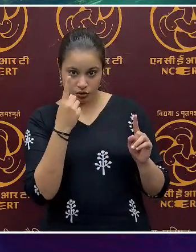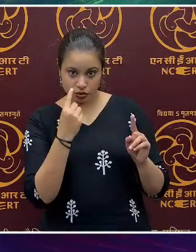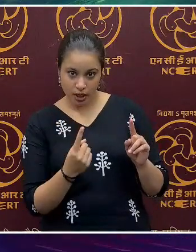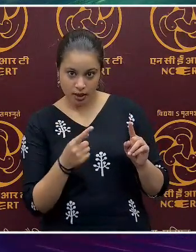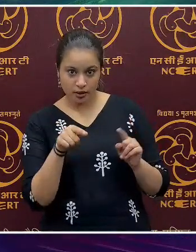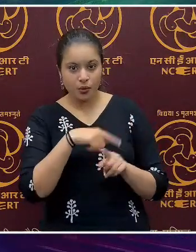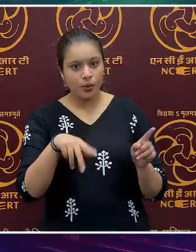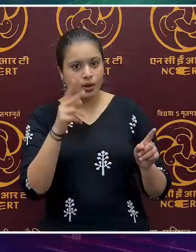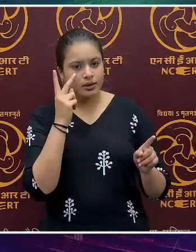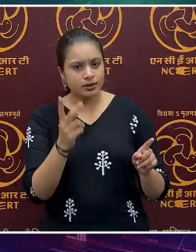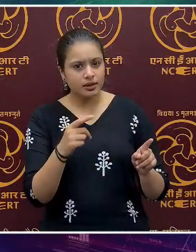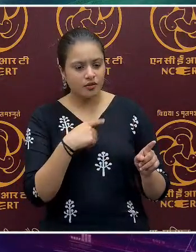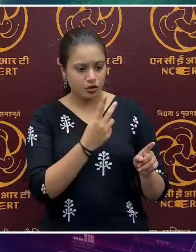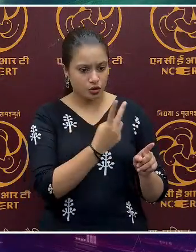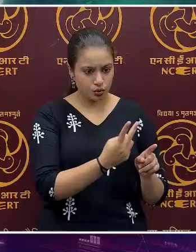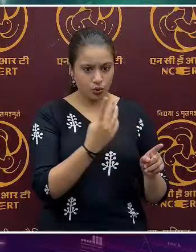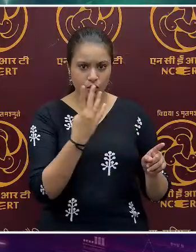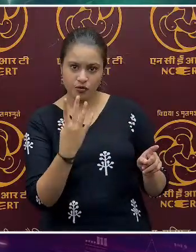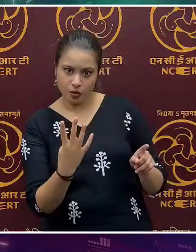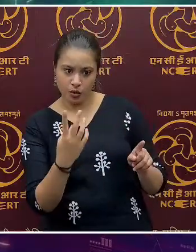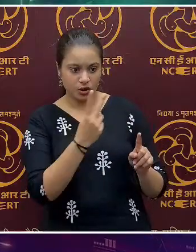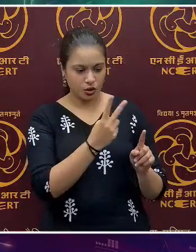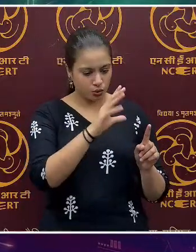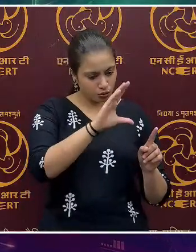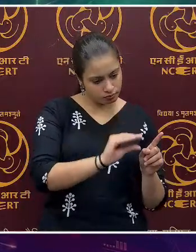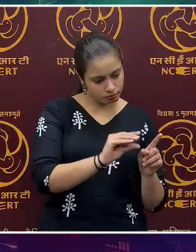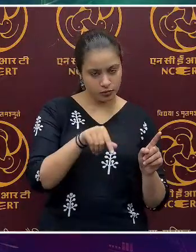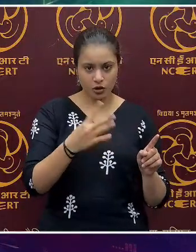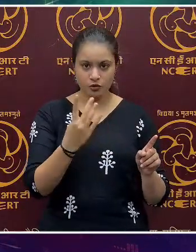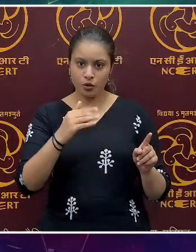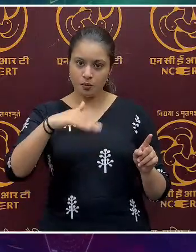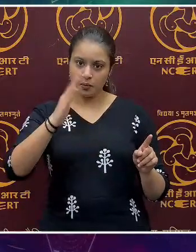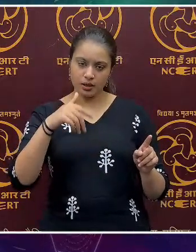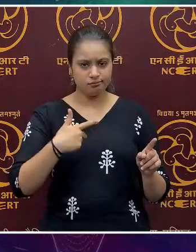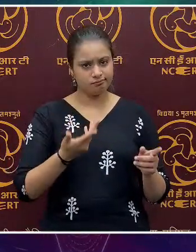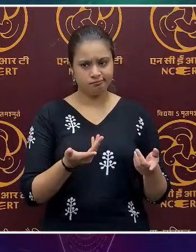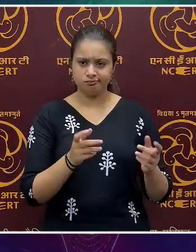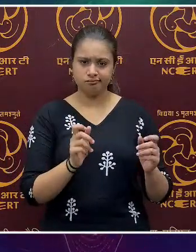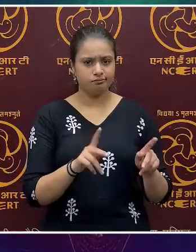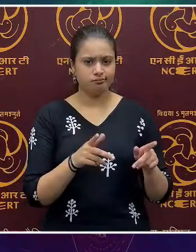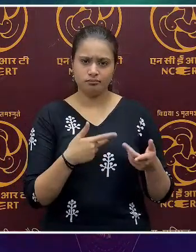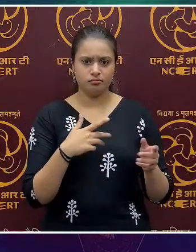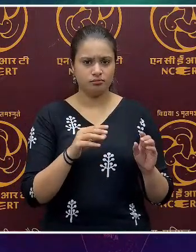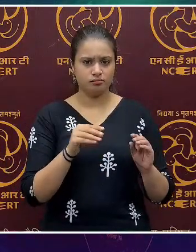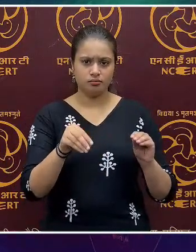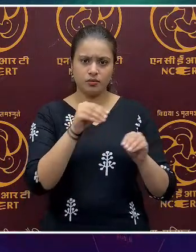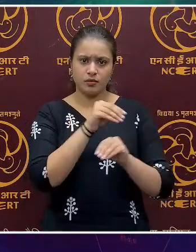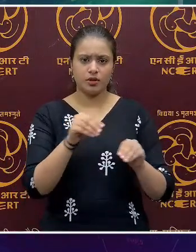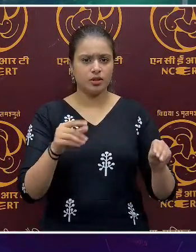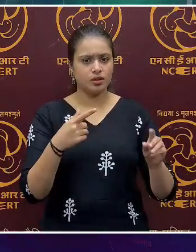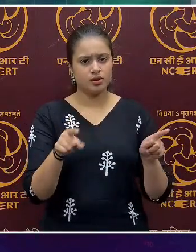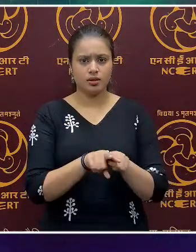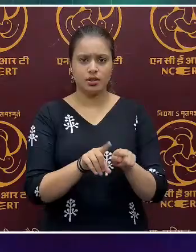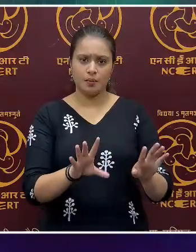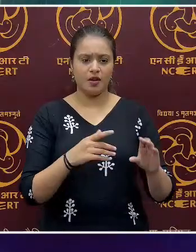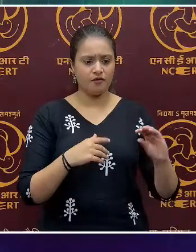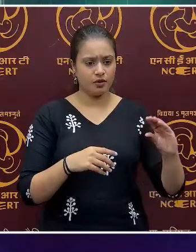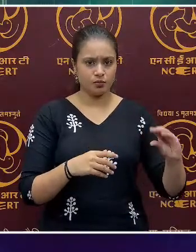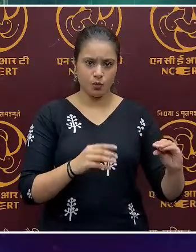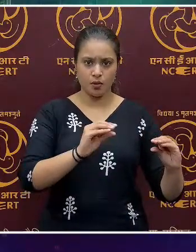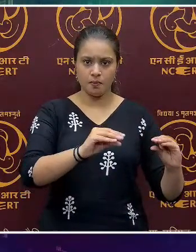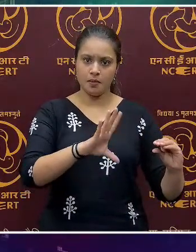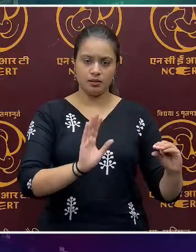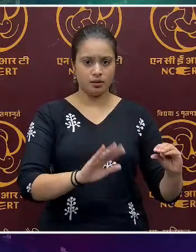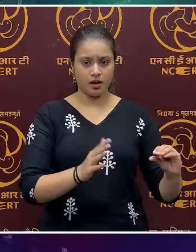can see that 2, 4 is like 2 is less than 4. So it is already arranged in a ascending order manner. After